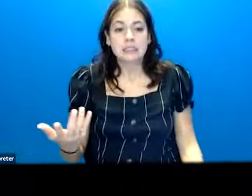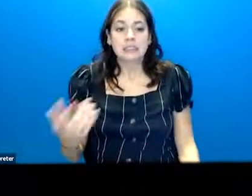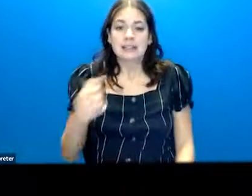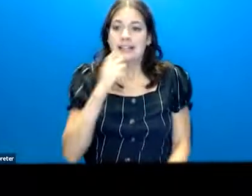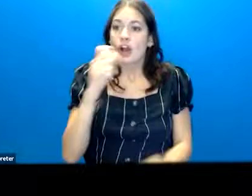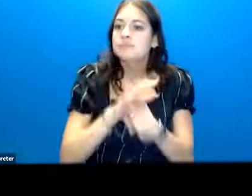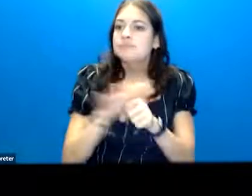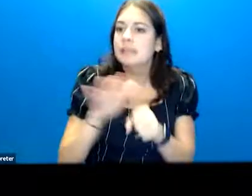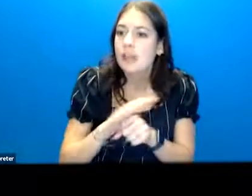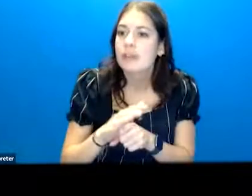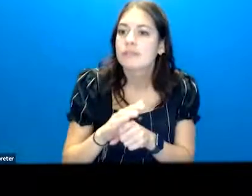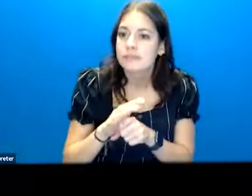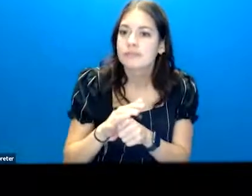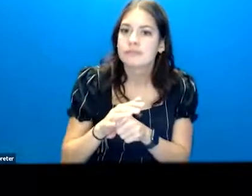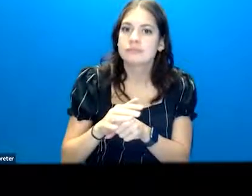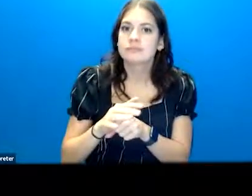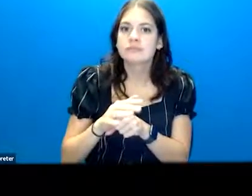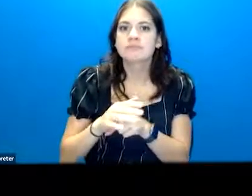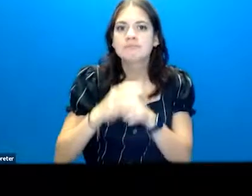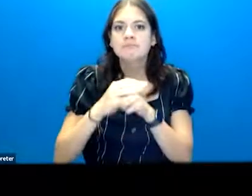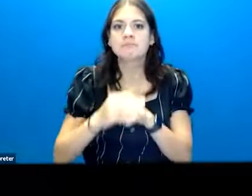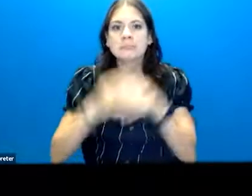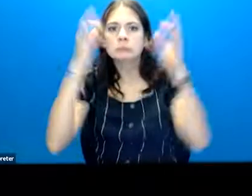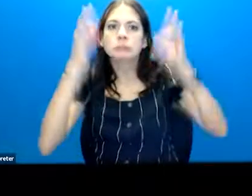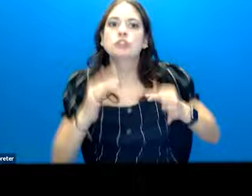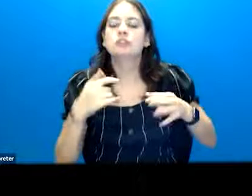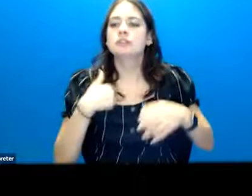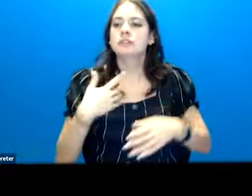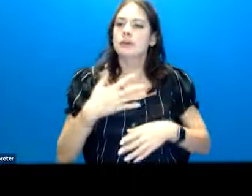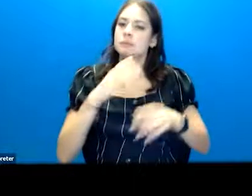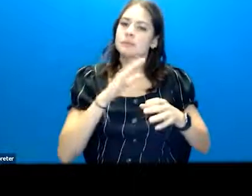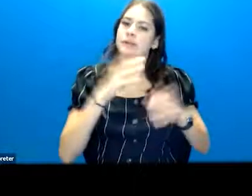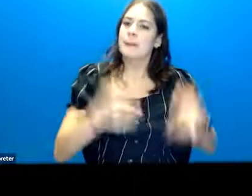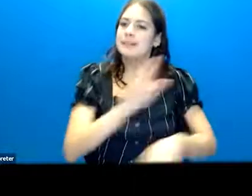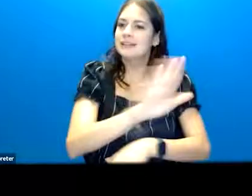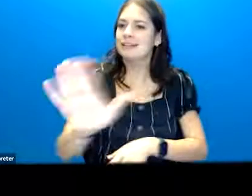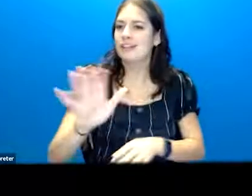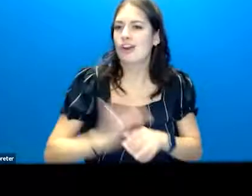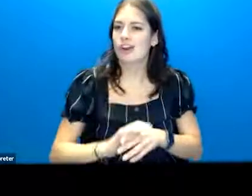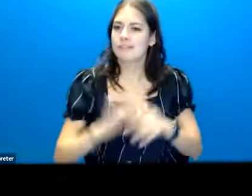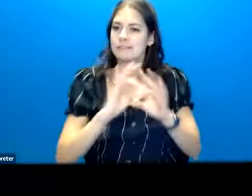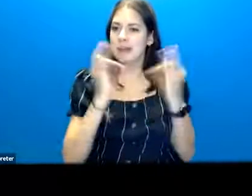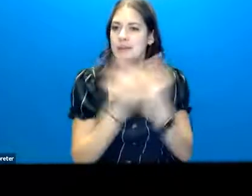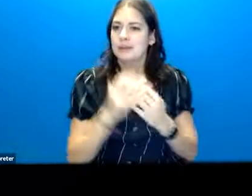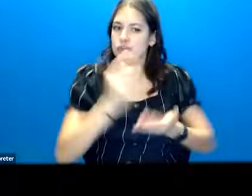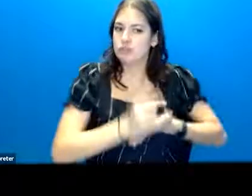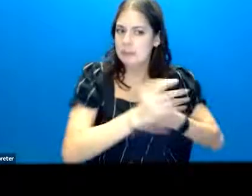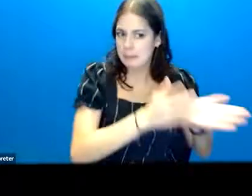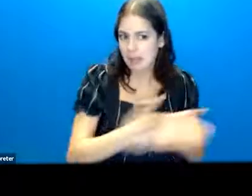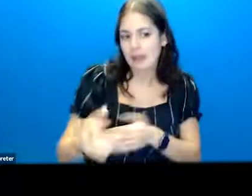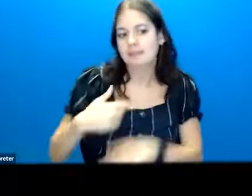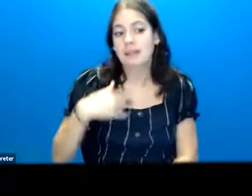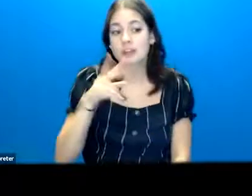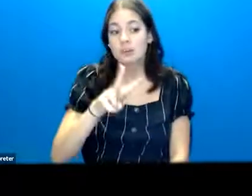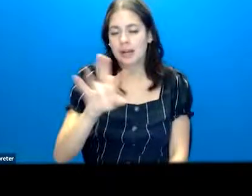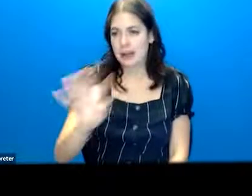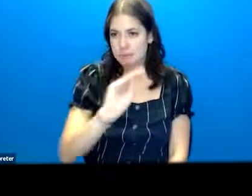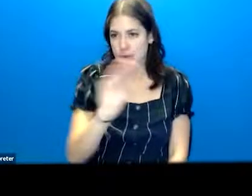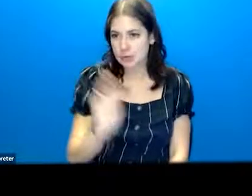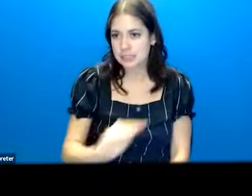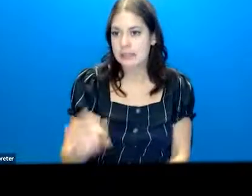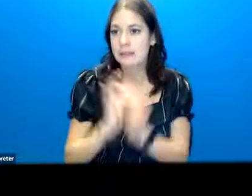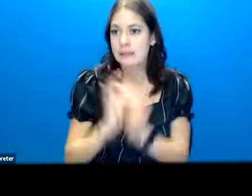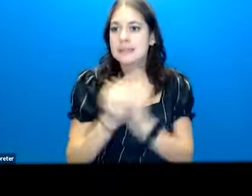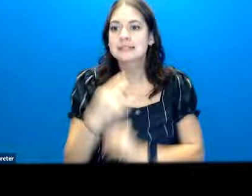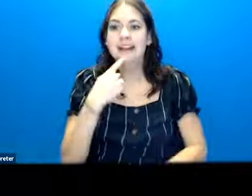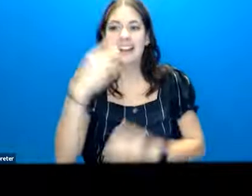enough say about what goes on in their loved one's treatment. And 29% of individuals said that